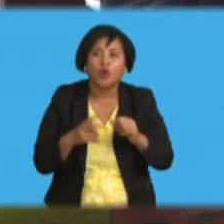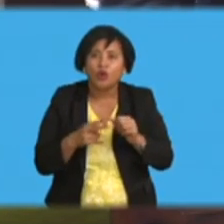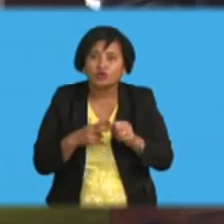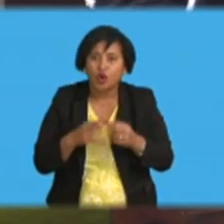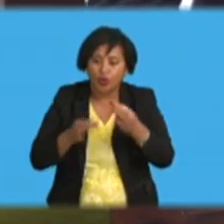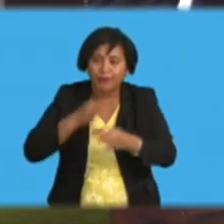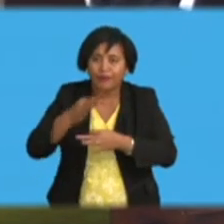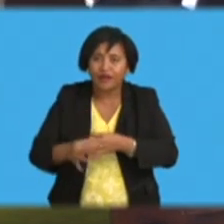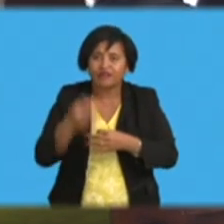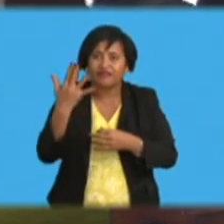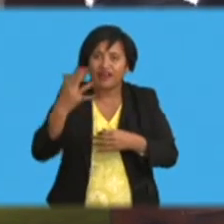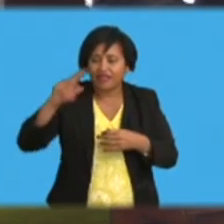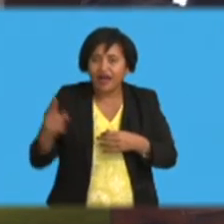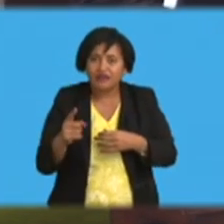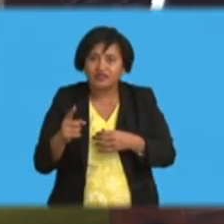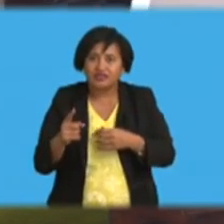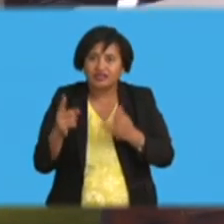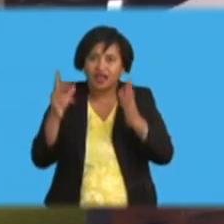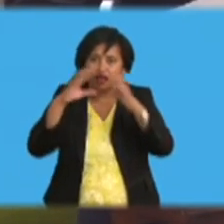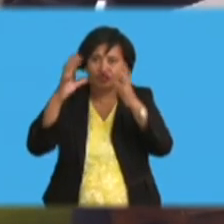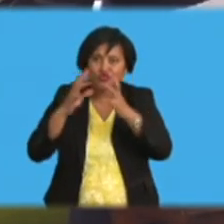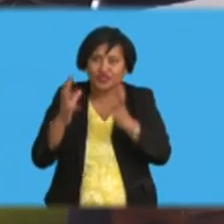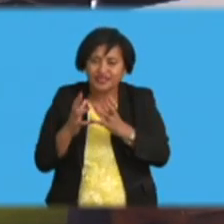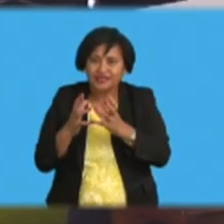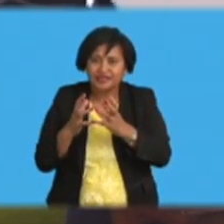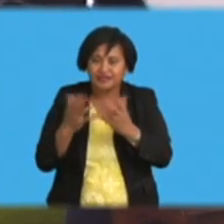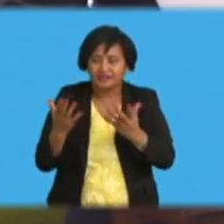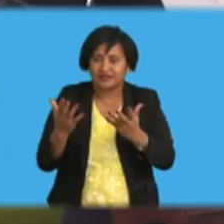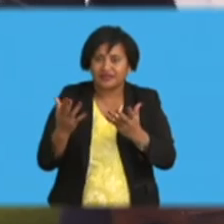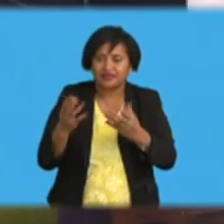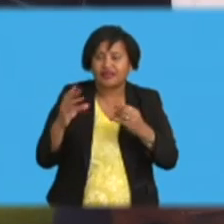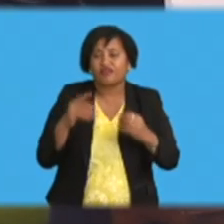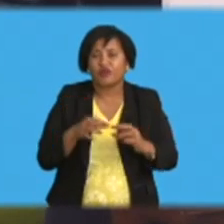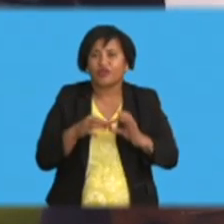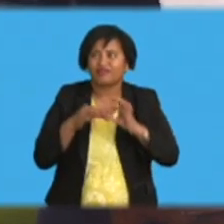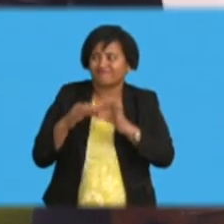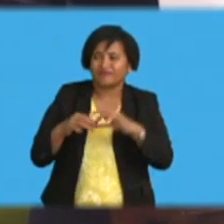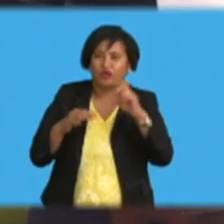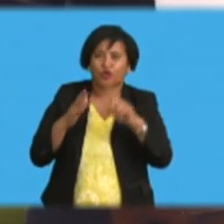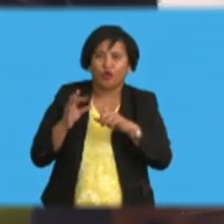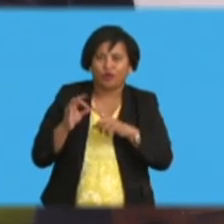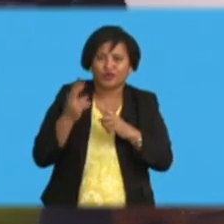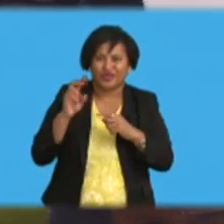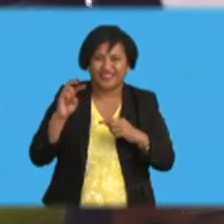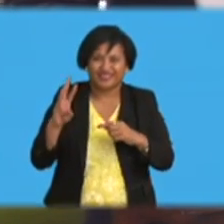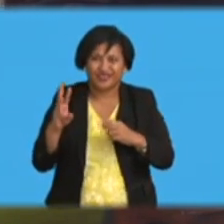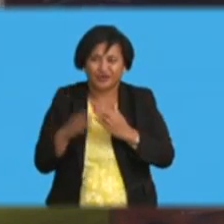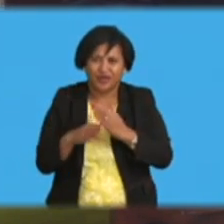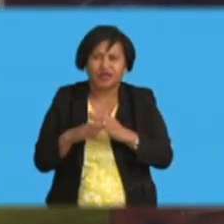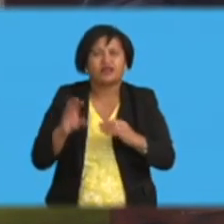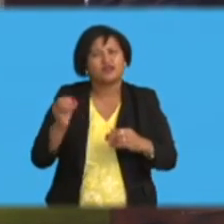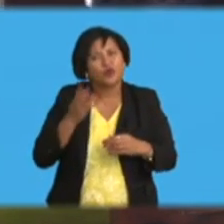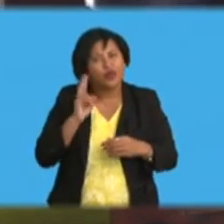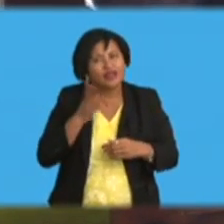Madam Speaker, as part of their COP23 initiative that they have. Madam Speaker, the reality is that I'd like to once again thank all the staff